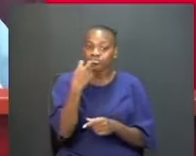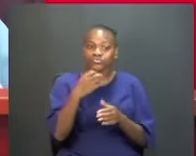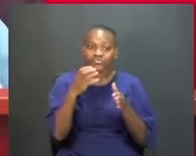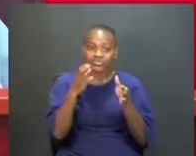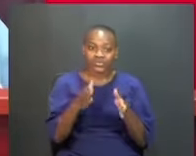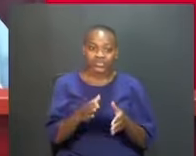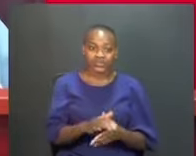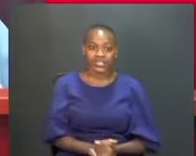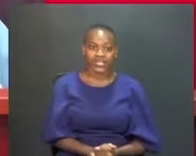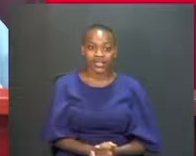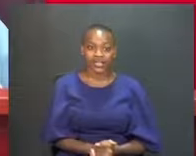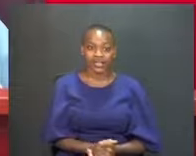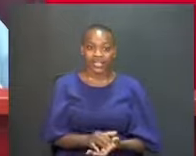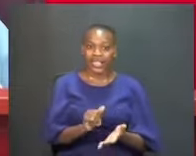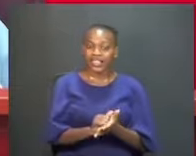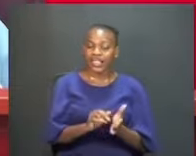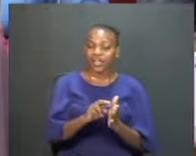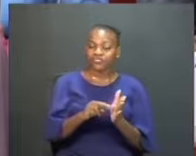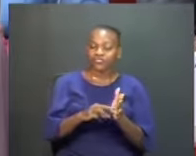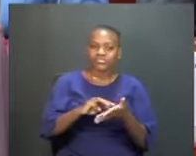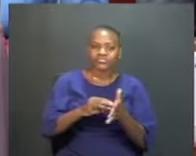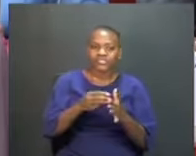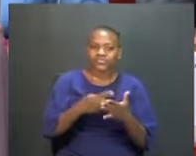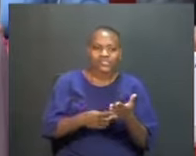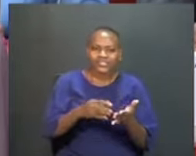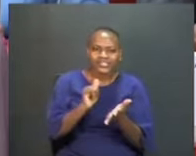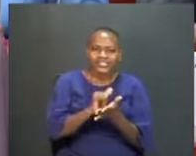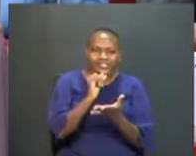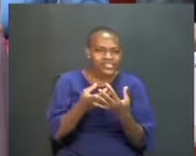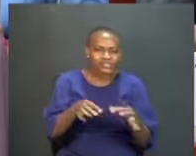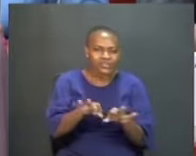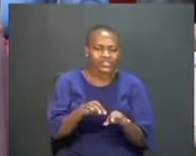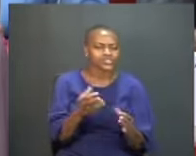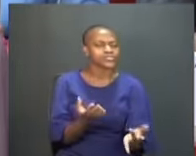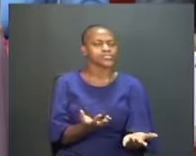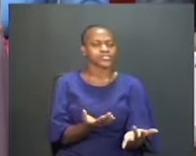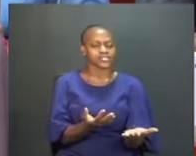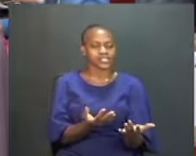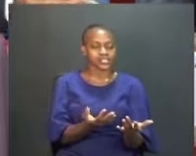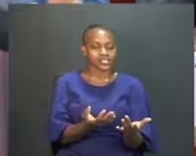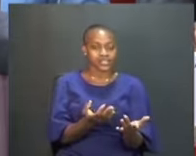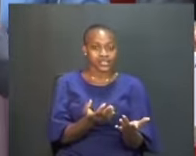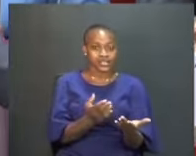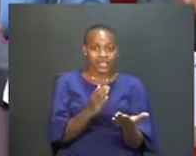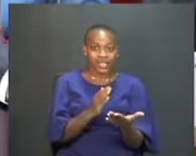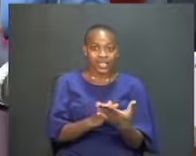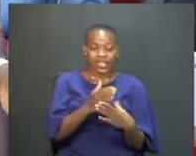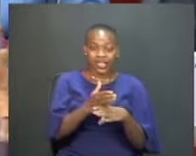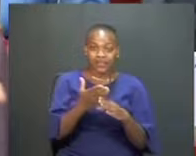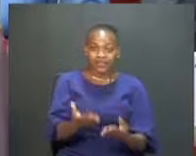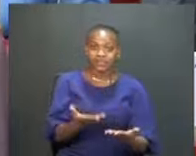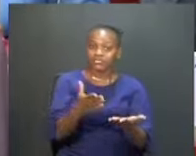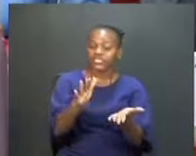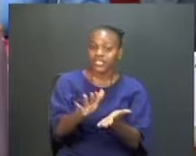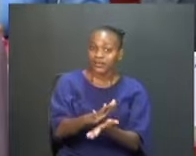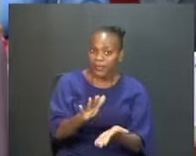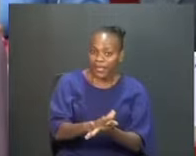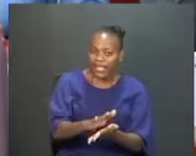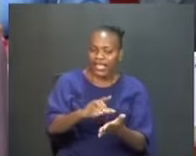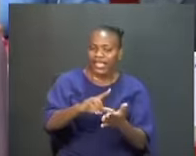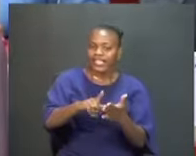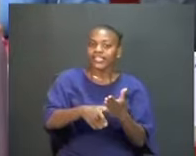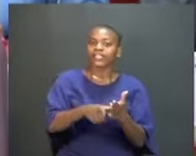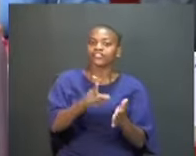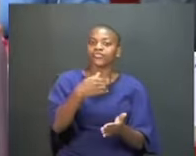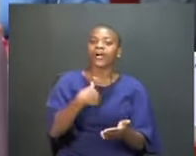explaining what the rule means, and that's not important. Wait, when the presentation is made, then your rights kick